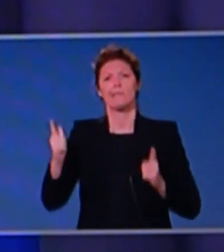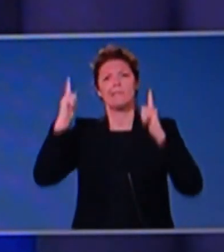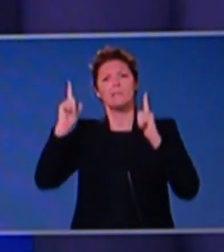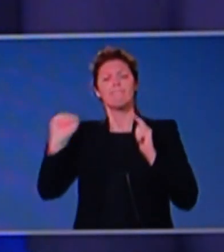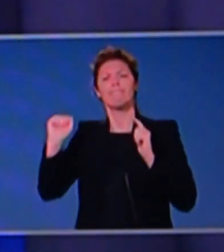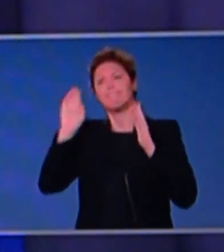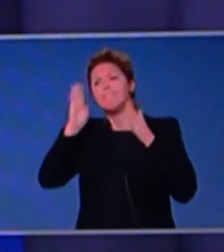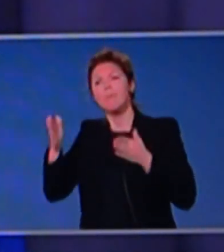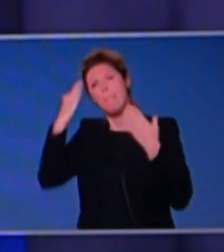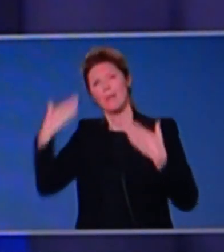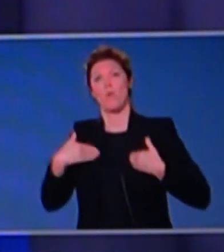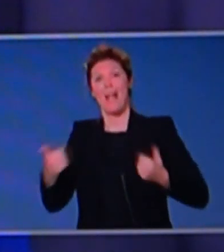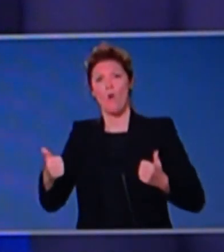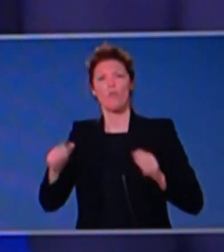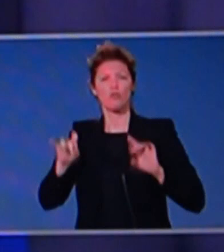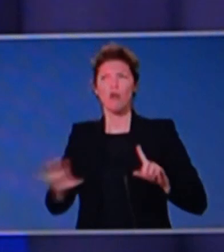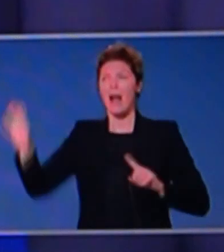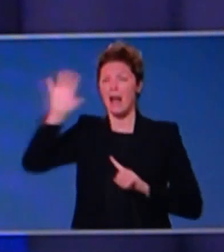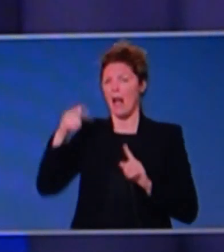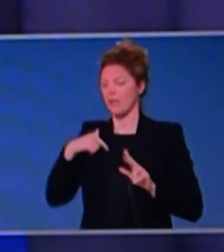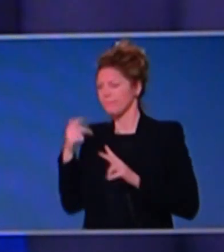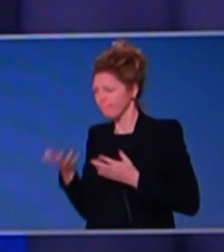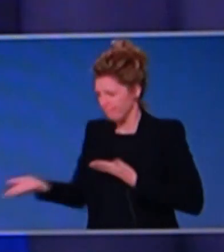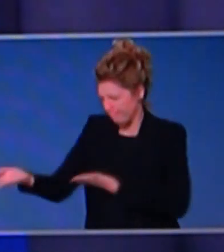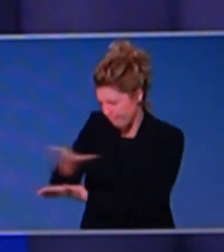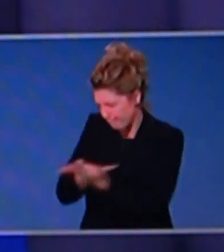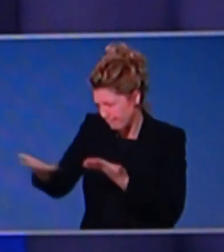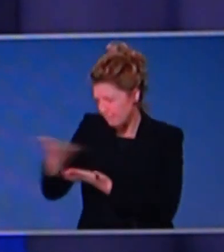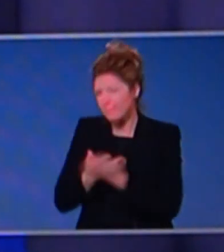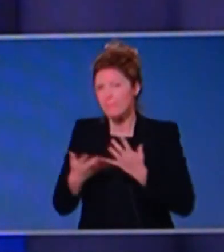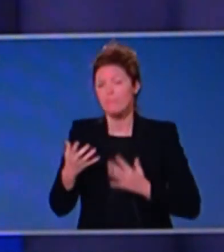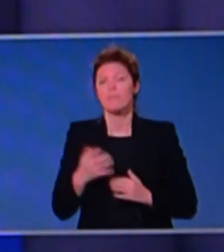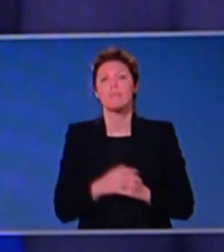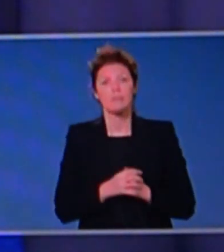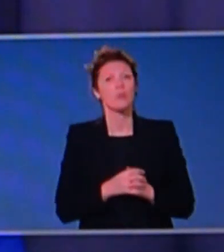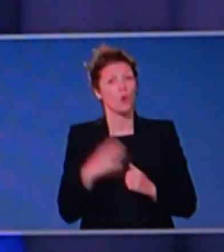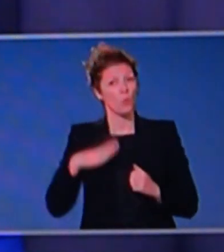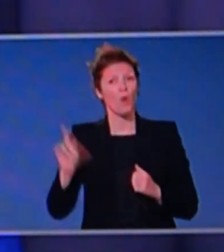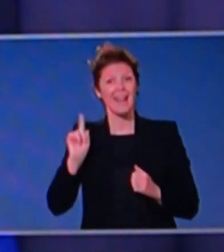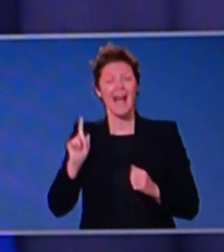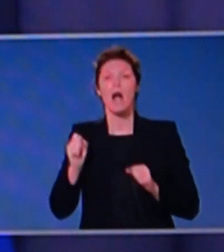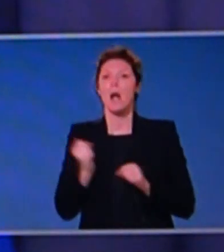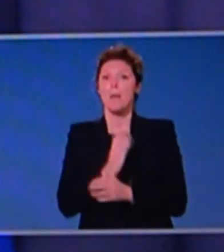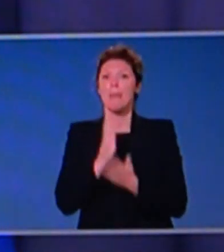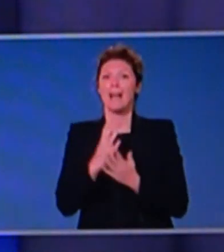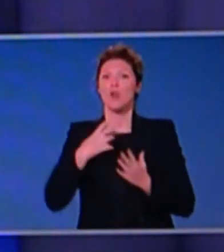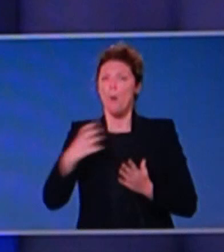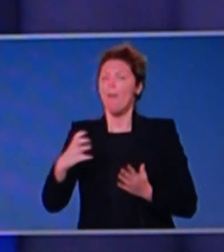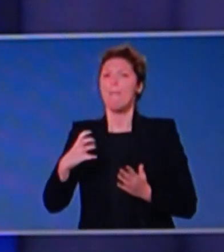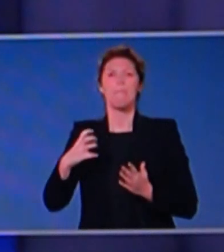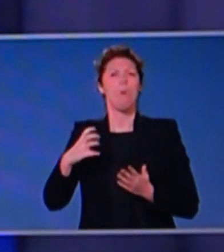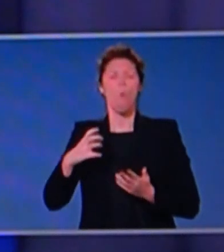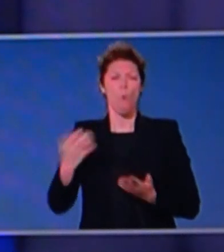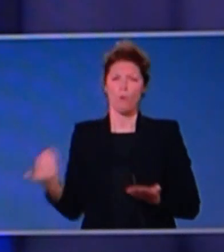at the end of last week, we are looking at significantly ramping up our ability to coordinate service